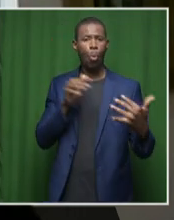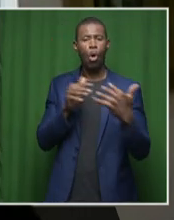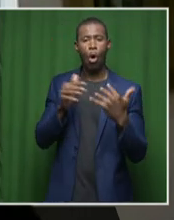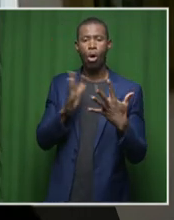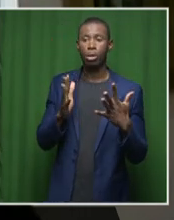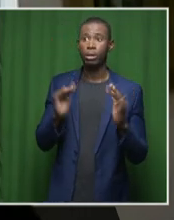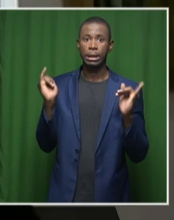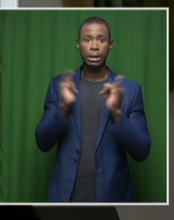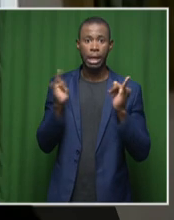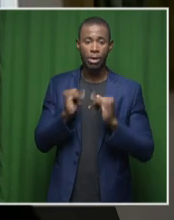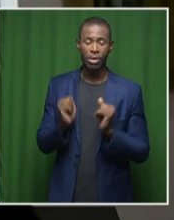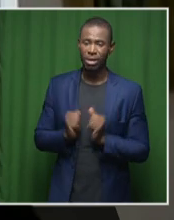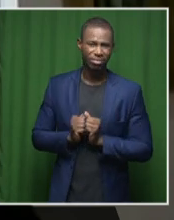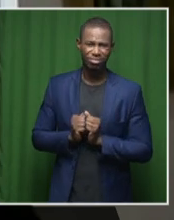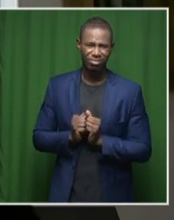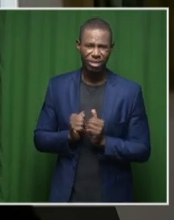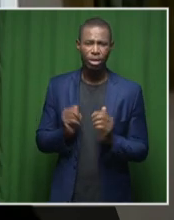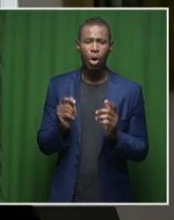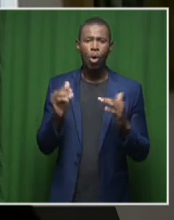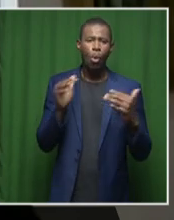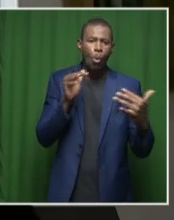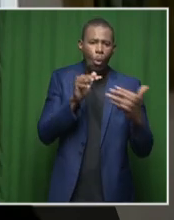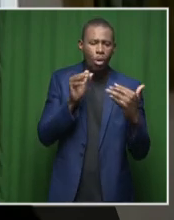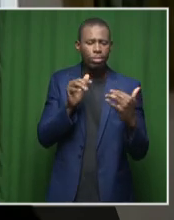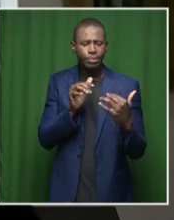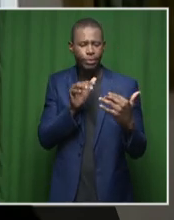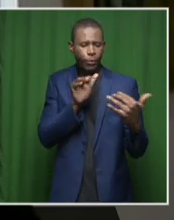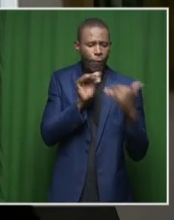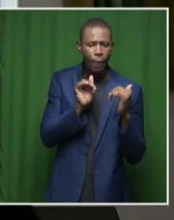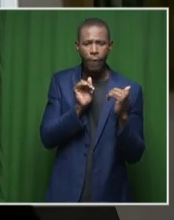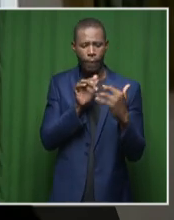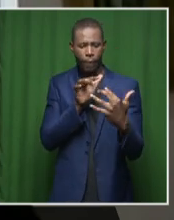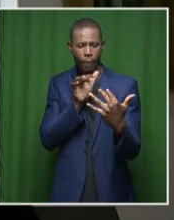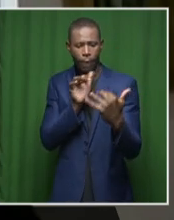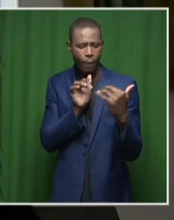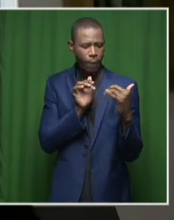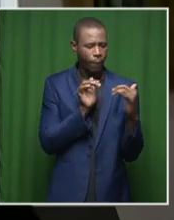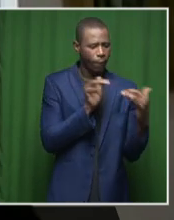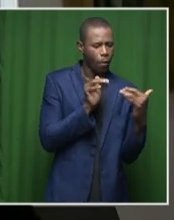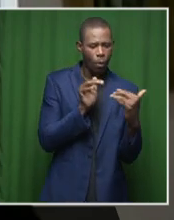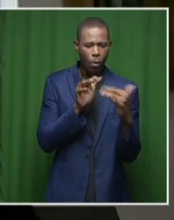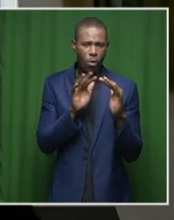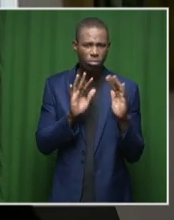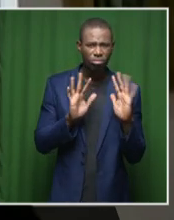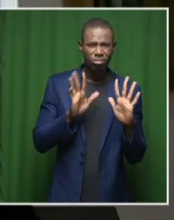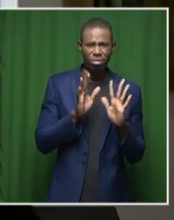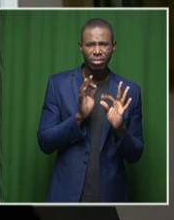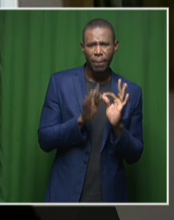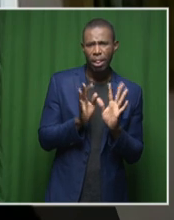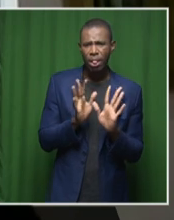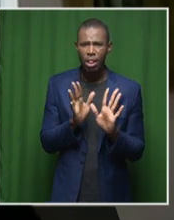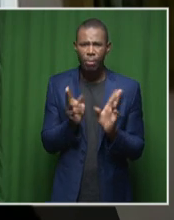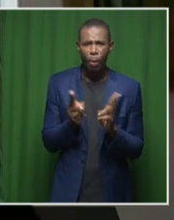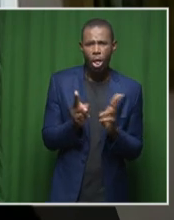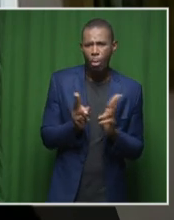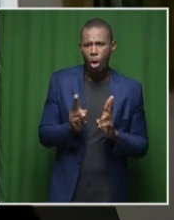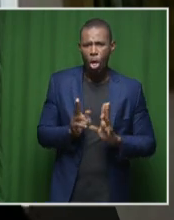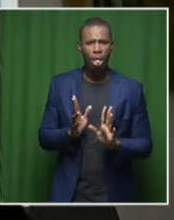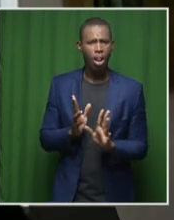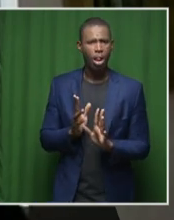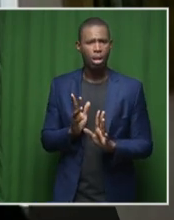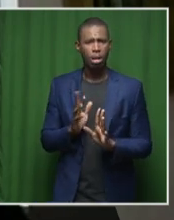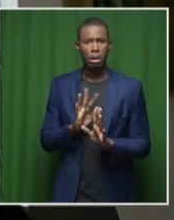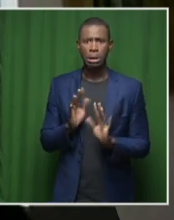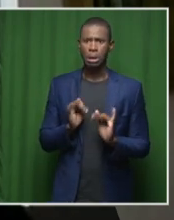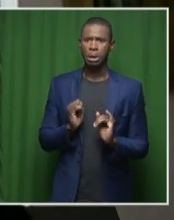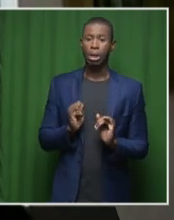the Department of Defense in 1910 and to the formation of the Union Defense Force in 1912, there's always been a small backbone